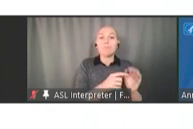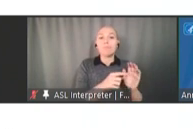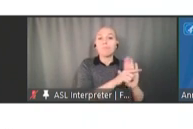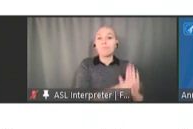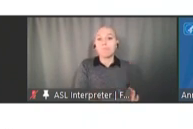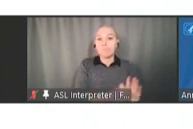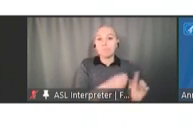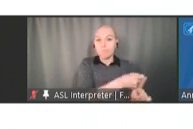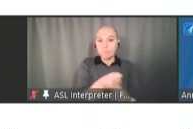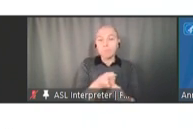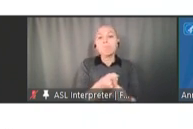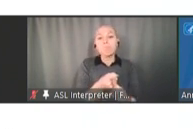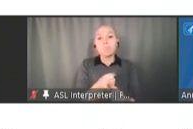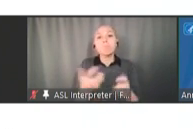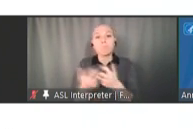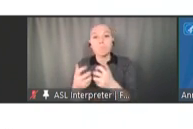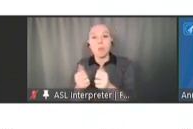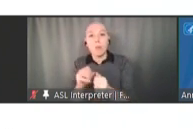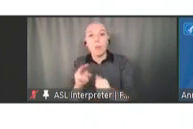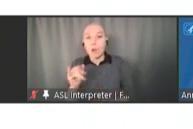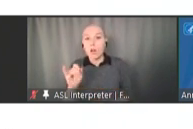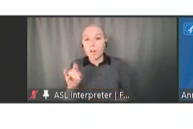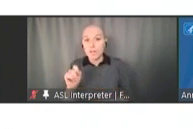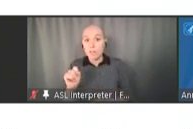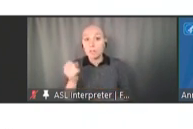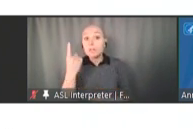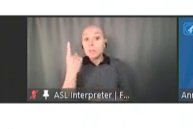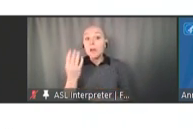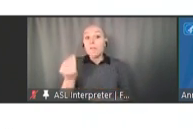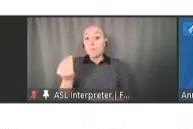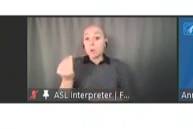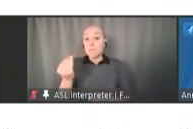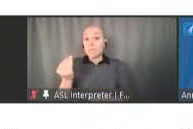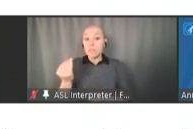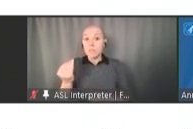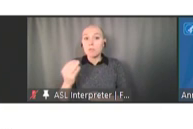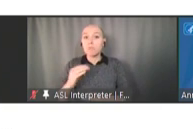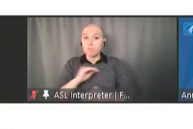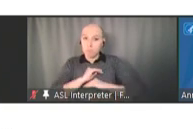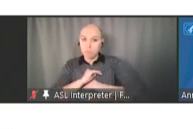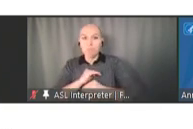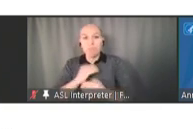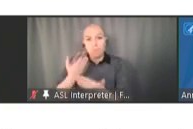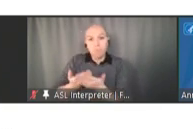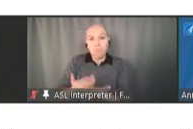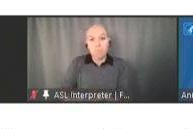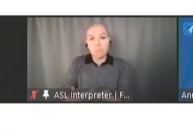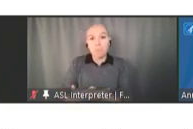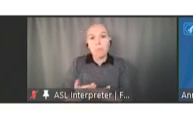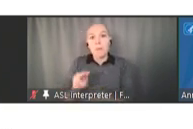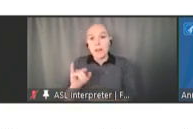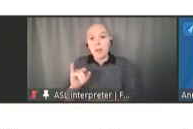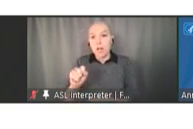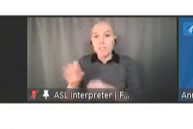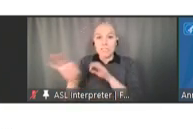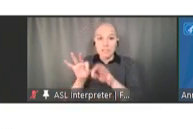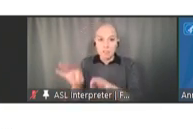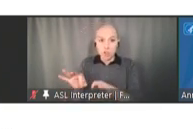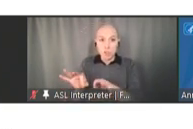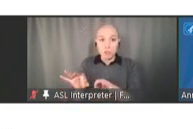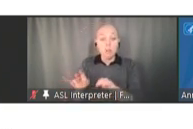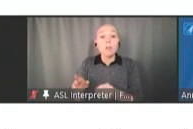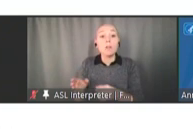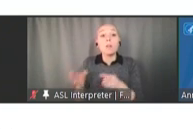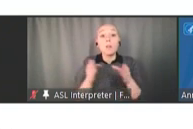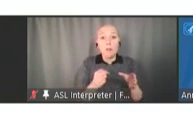14 reports of myocarditis were verified to meet CDC case definition. Similar to older age groups, there was a male predominance, and